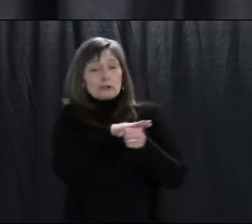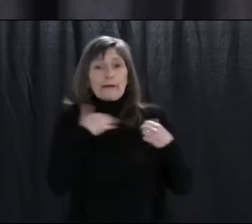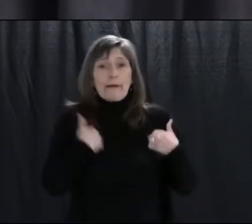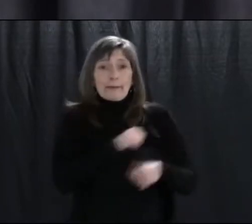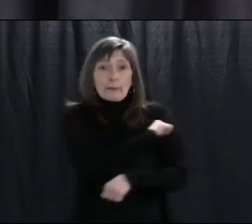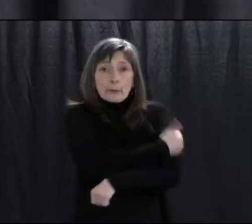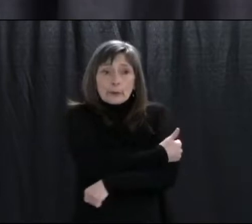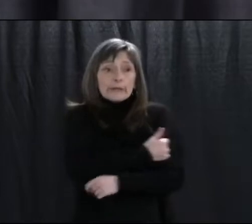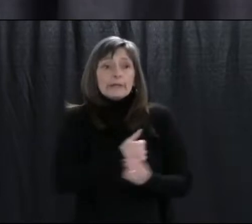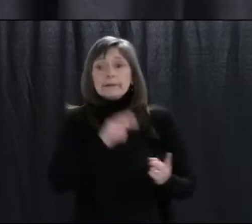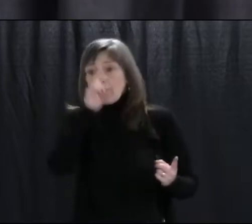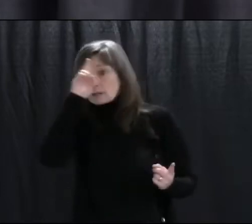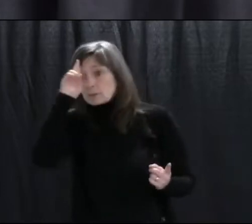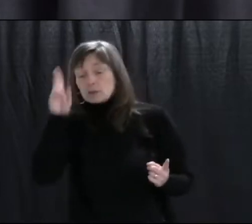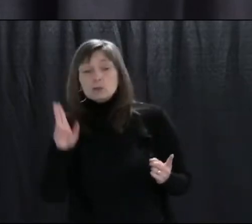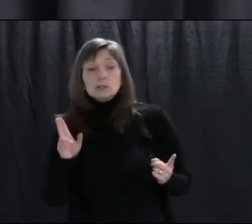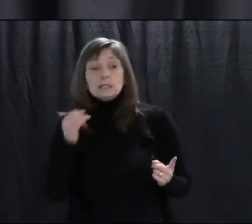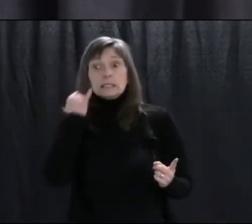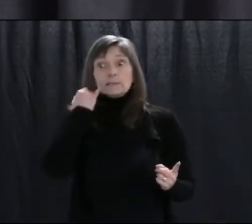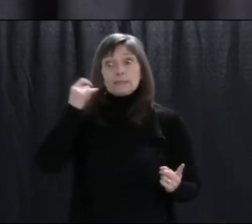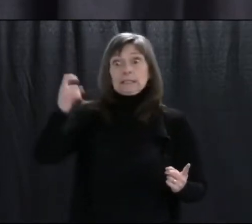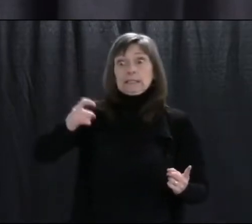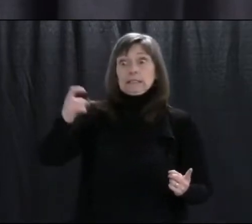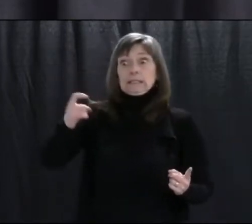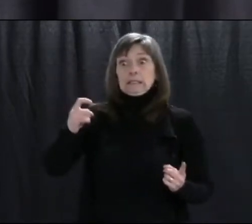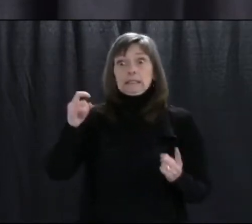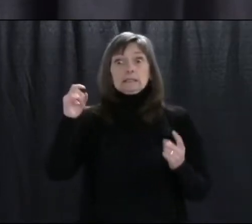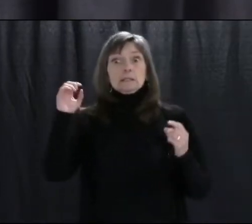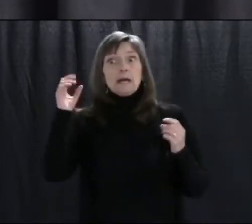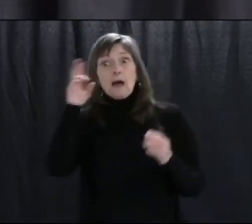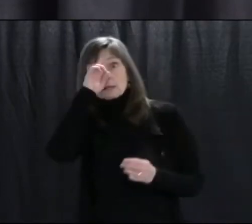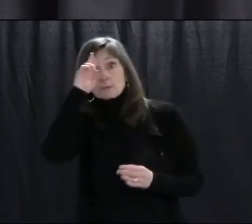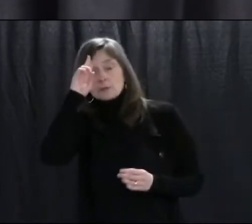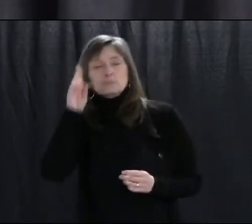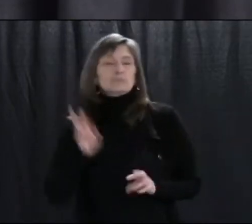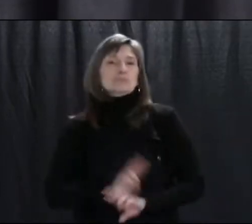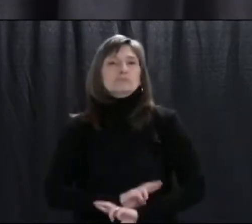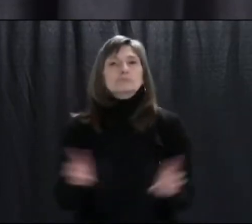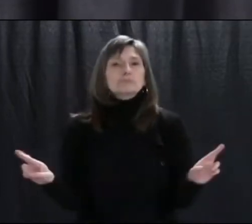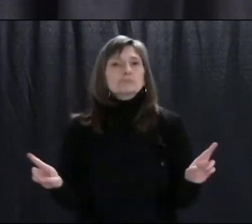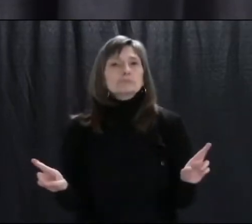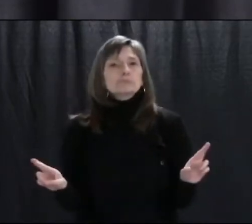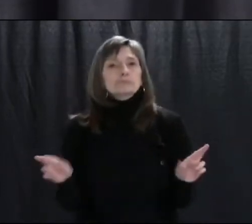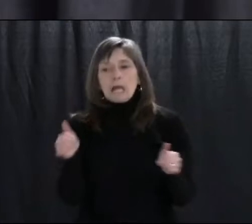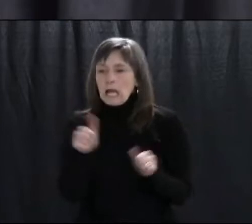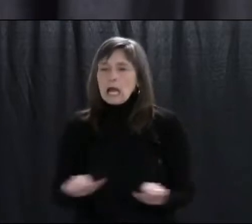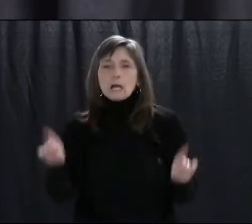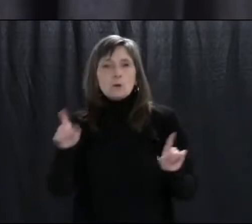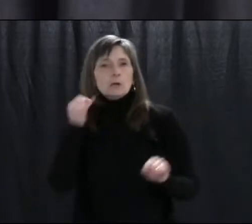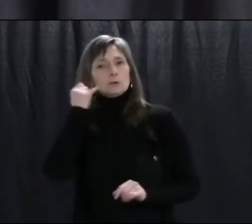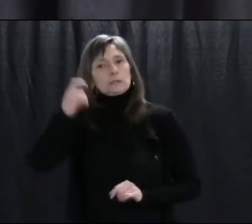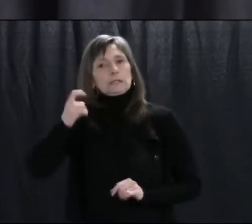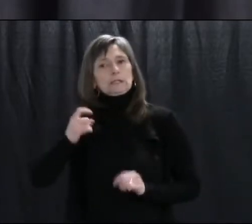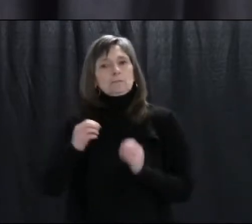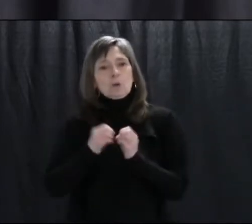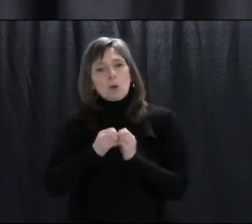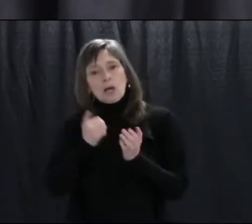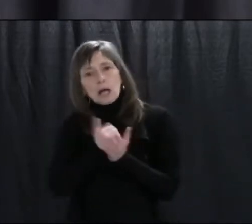care facilities, however, are ready and are prepared to deal with anybody who may need